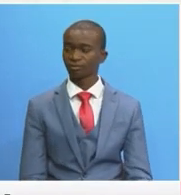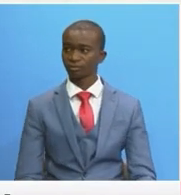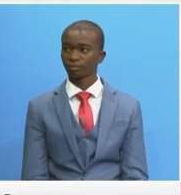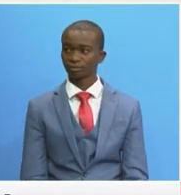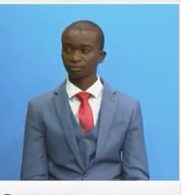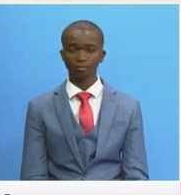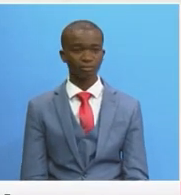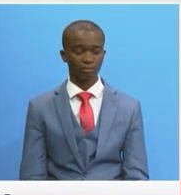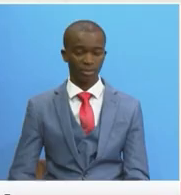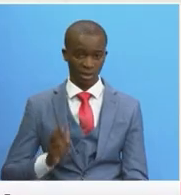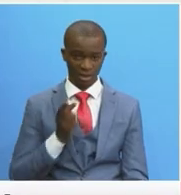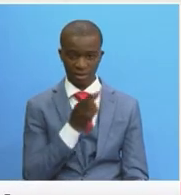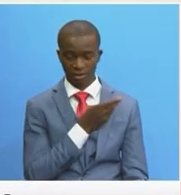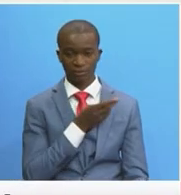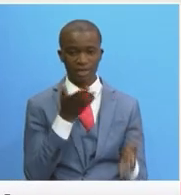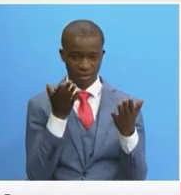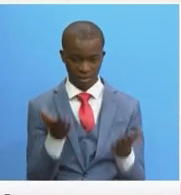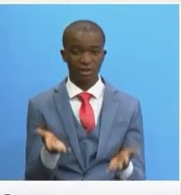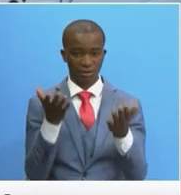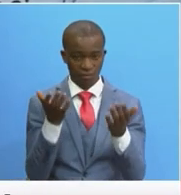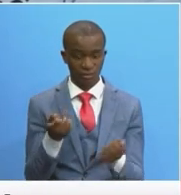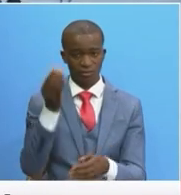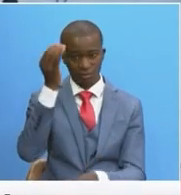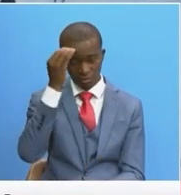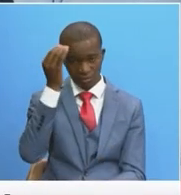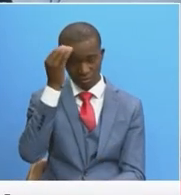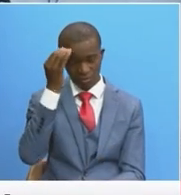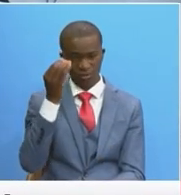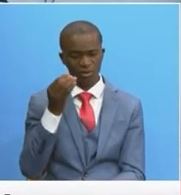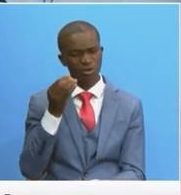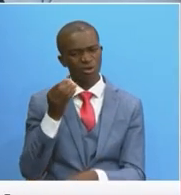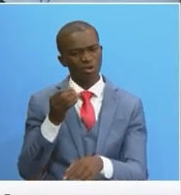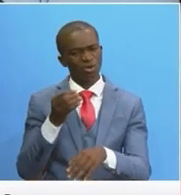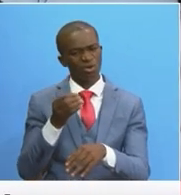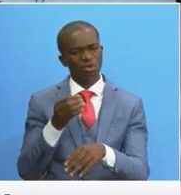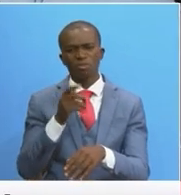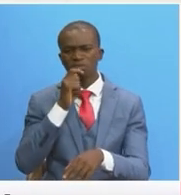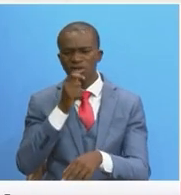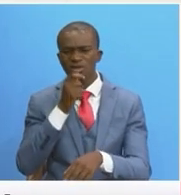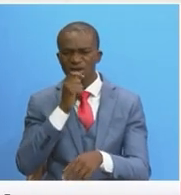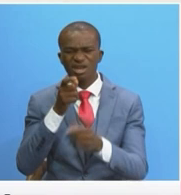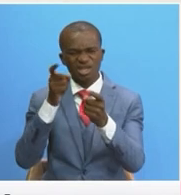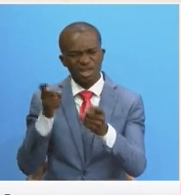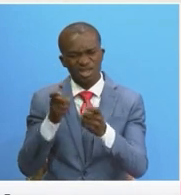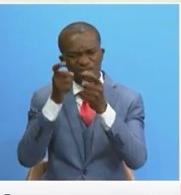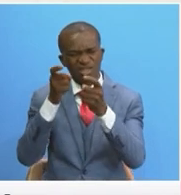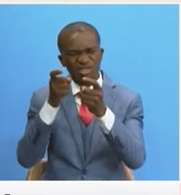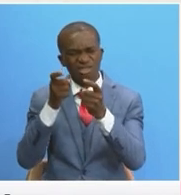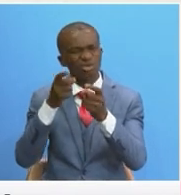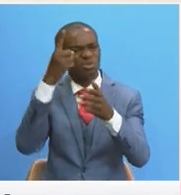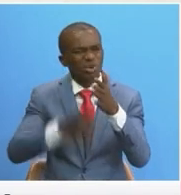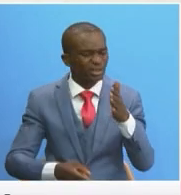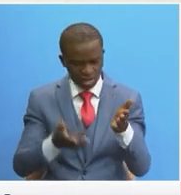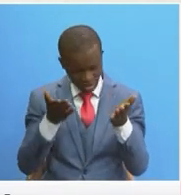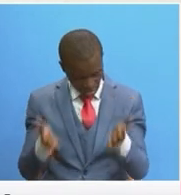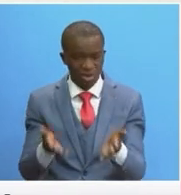will also be able to look at radio stations, appreciate the challenges, and also inform the